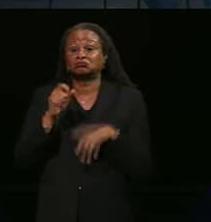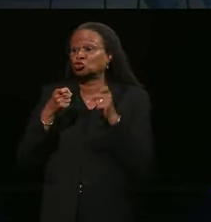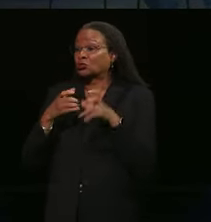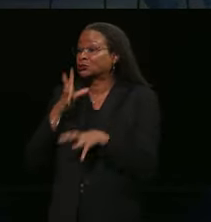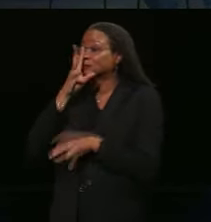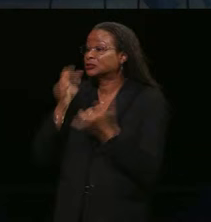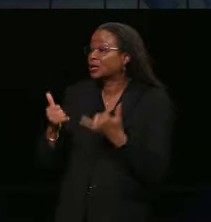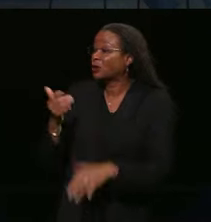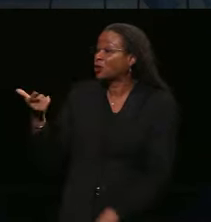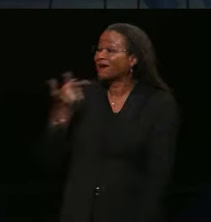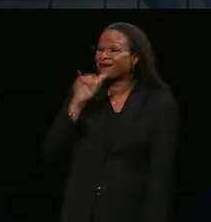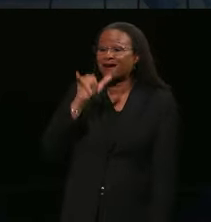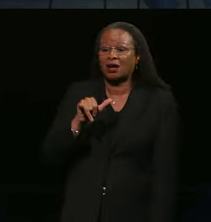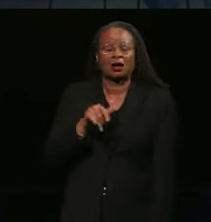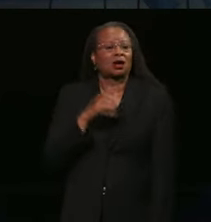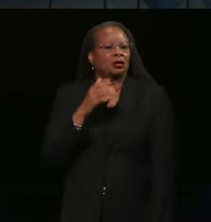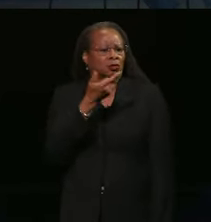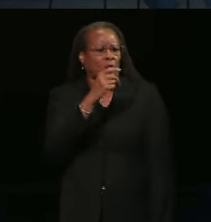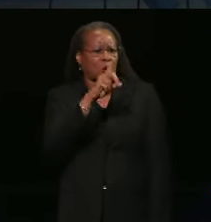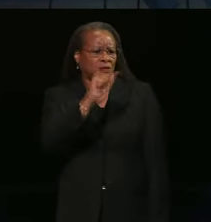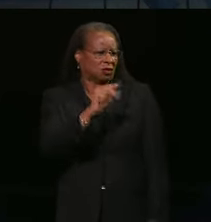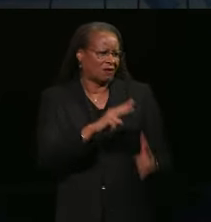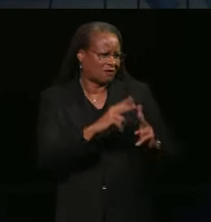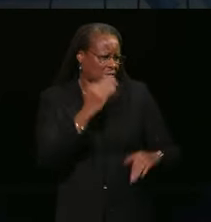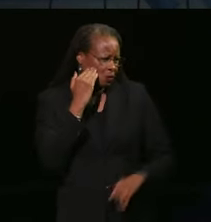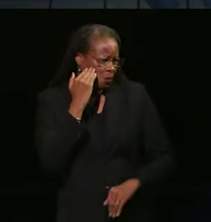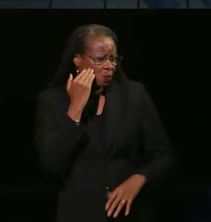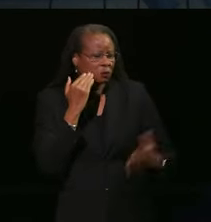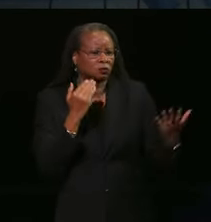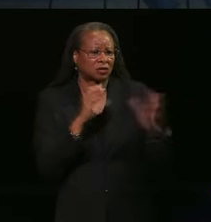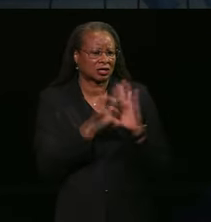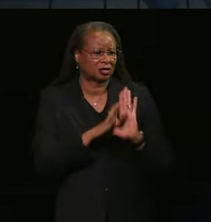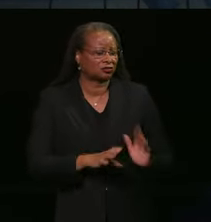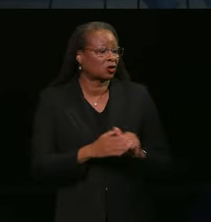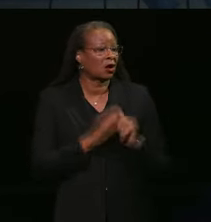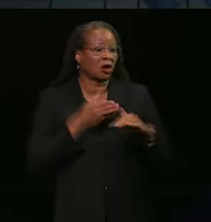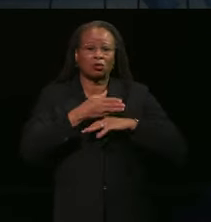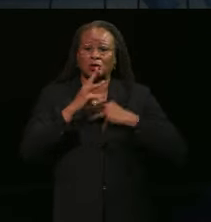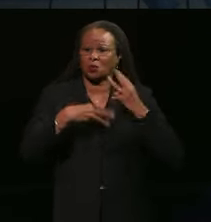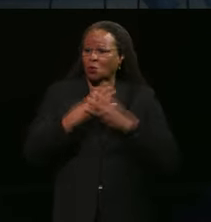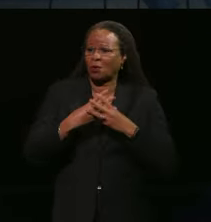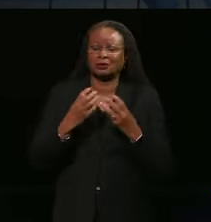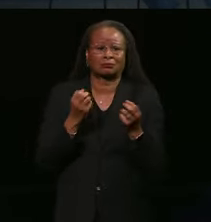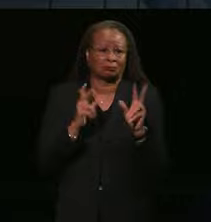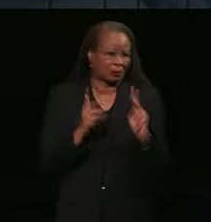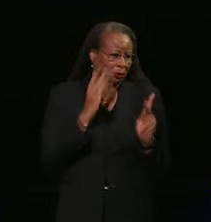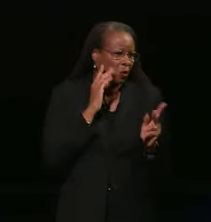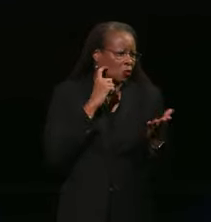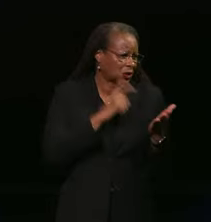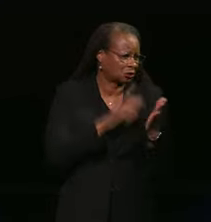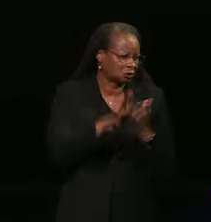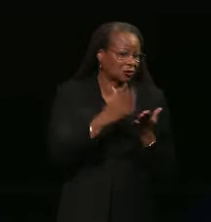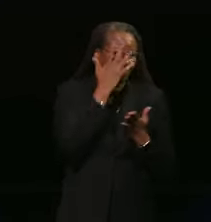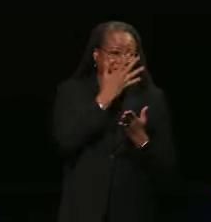very, you know, known character in Israel and all over the world, we wanted to have